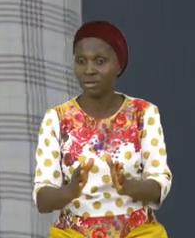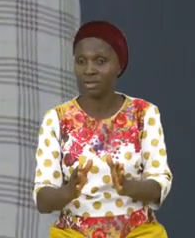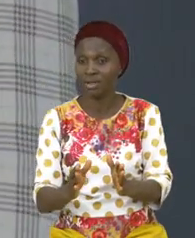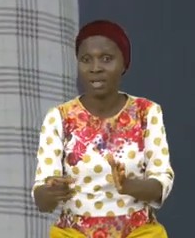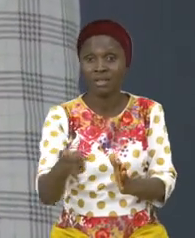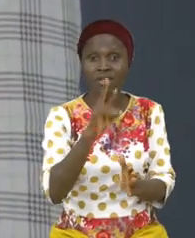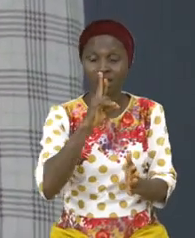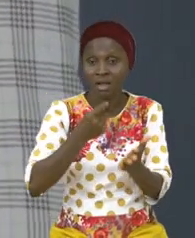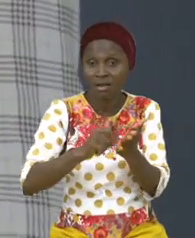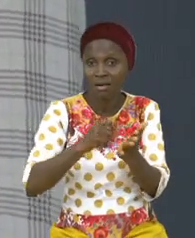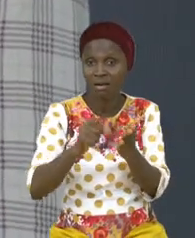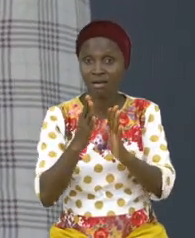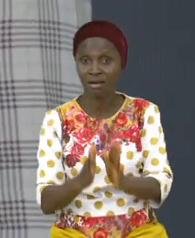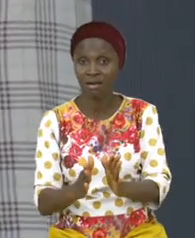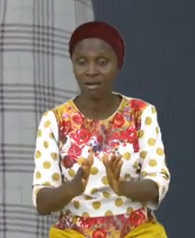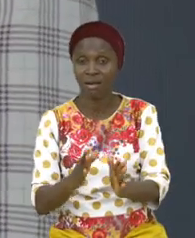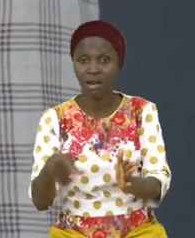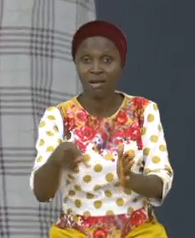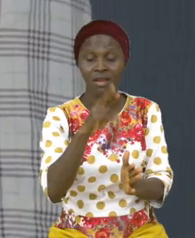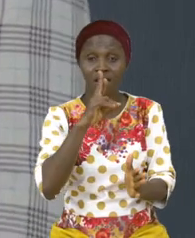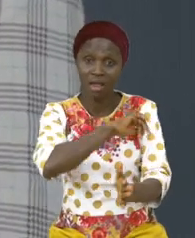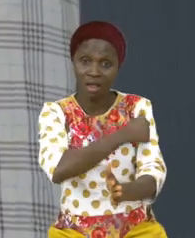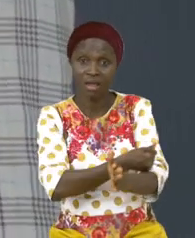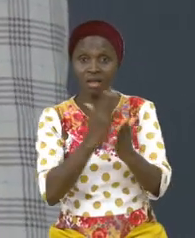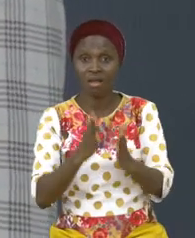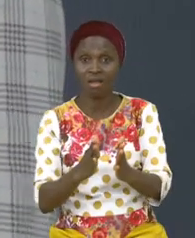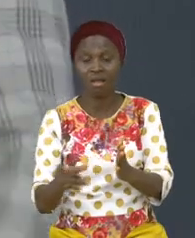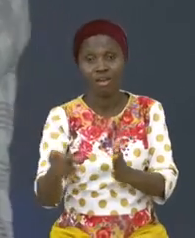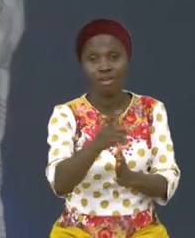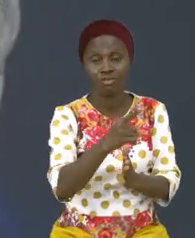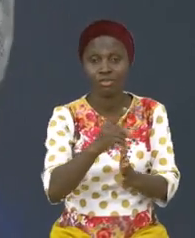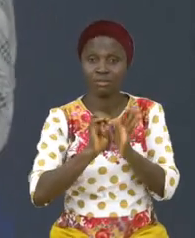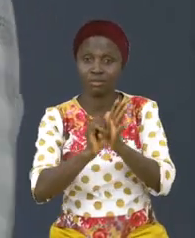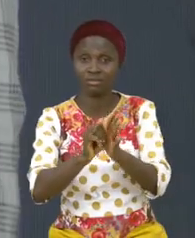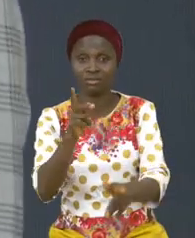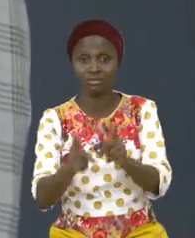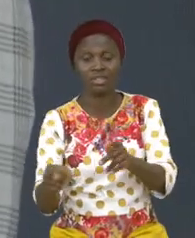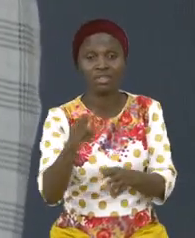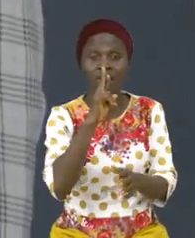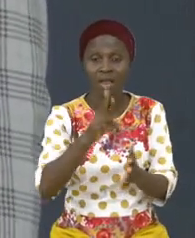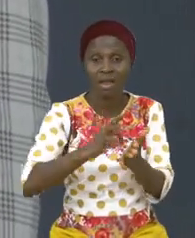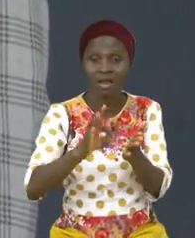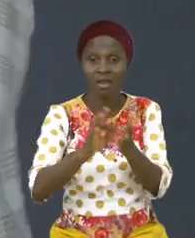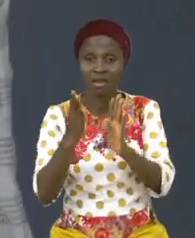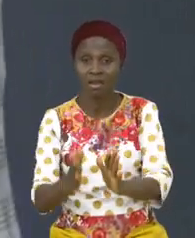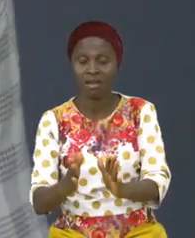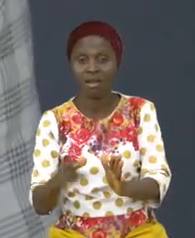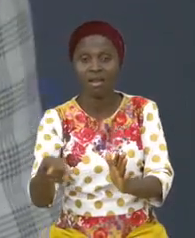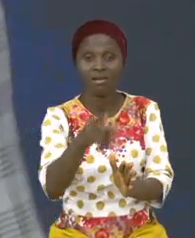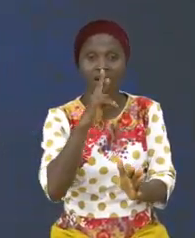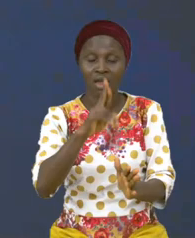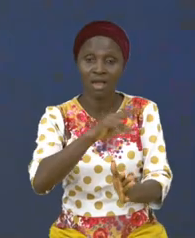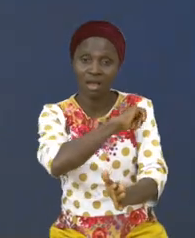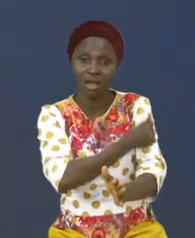writers, they are authors. Those models, they are writers, they are authors.